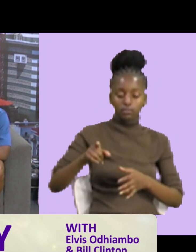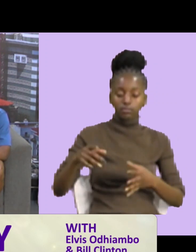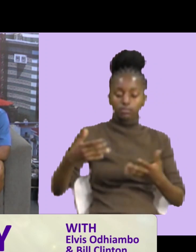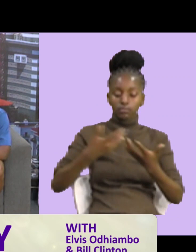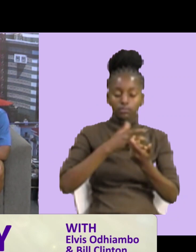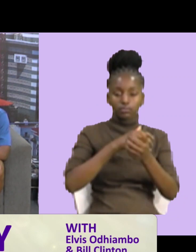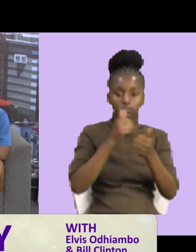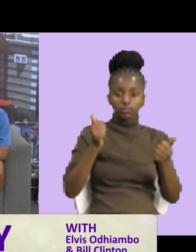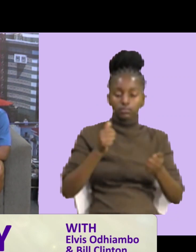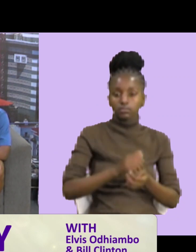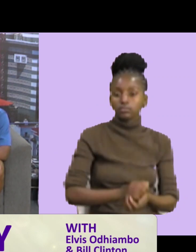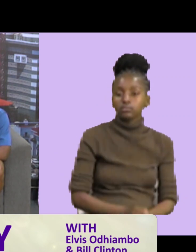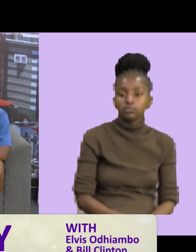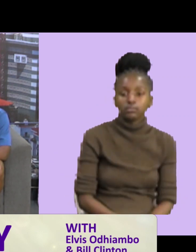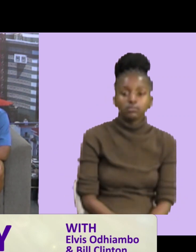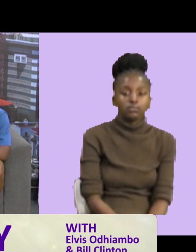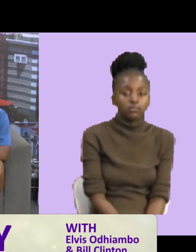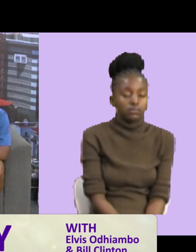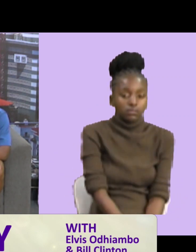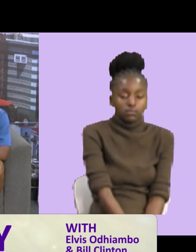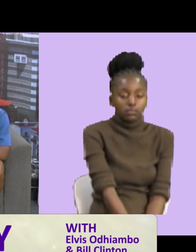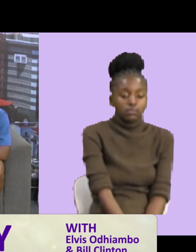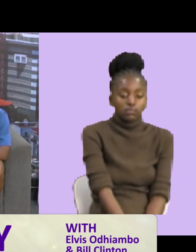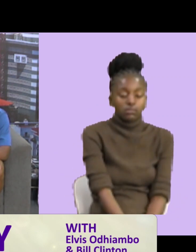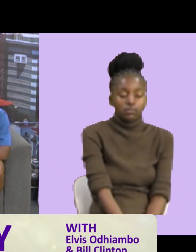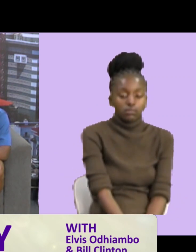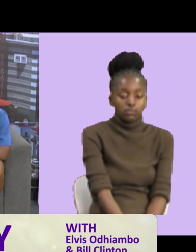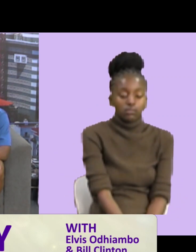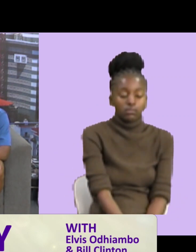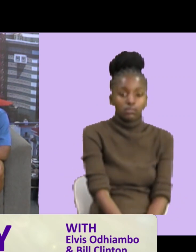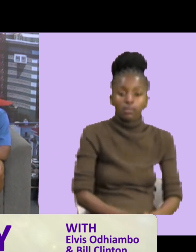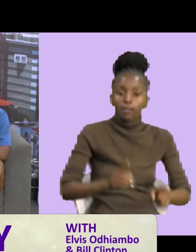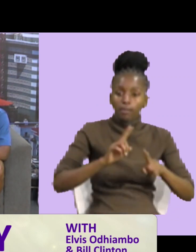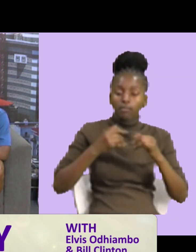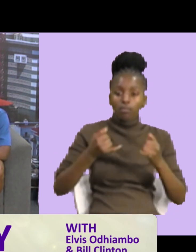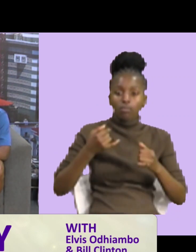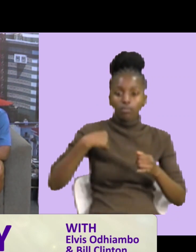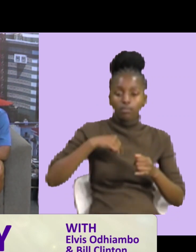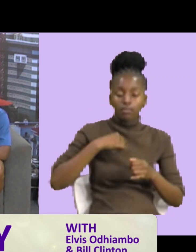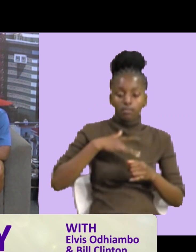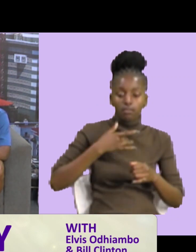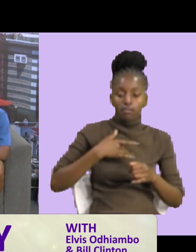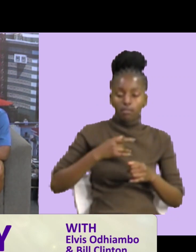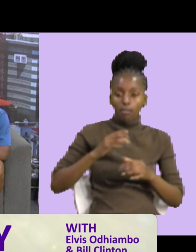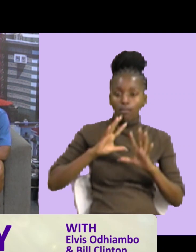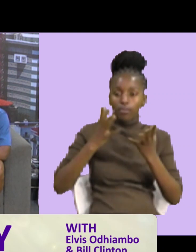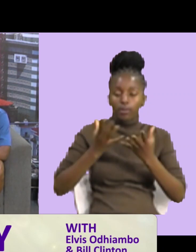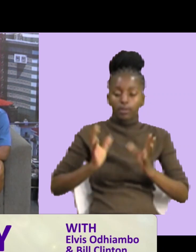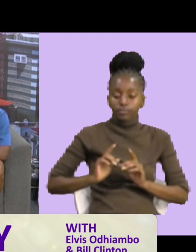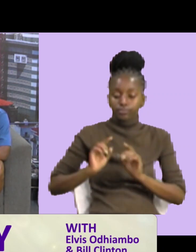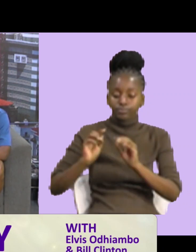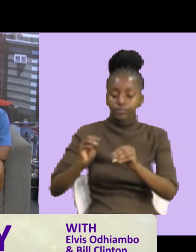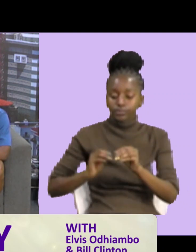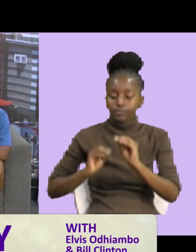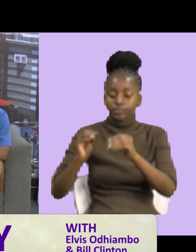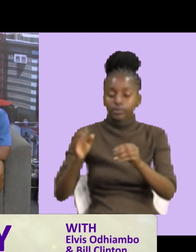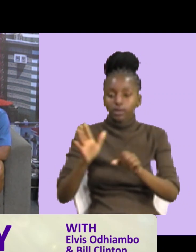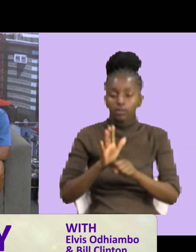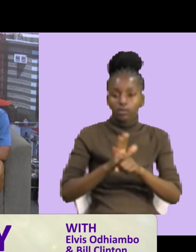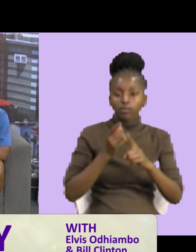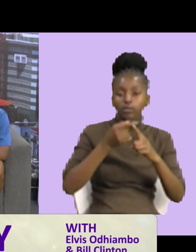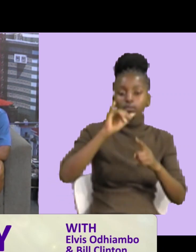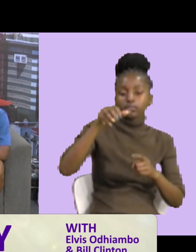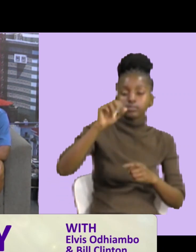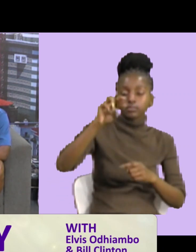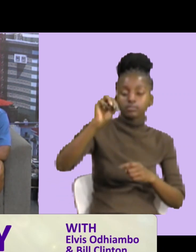well, but then again, this comes when he's being fed really well the ball with the likes of James Maddison in the squad. But James Maddison